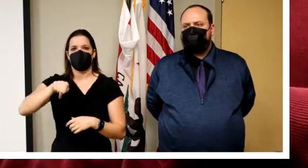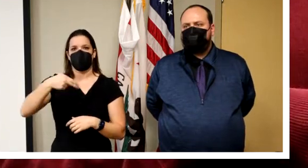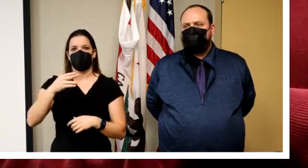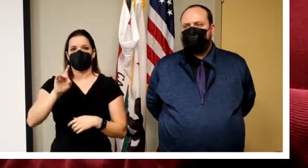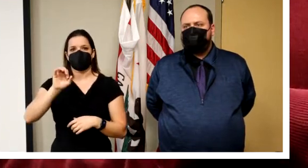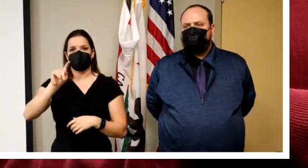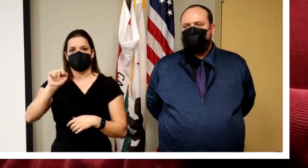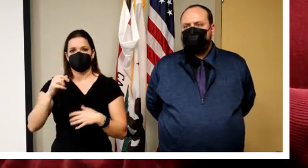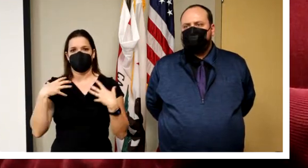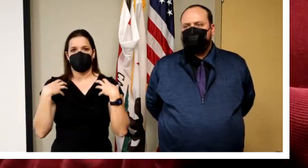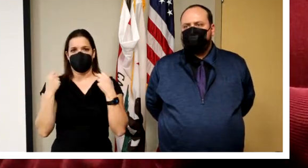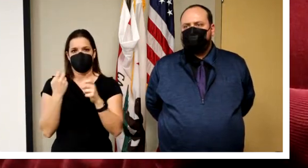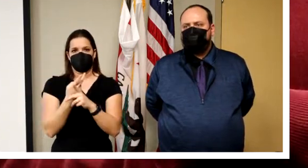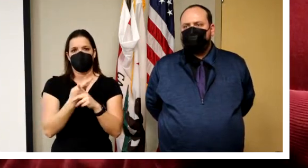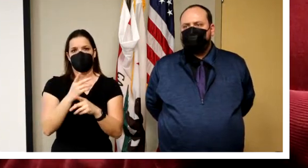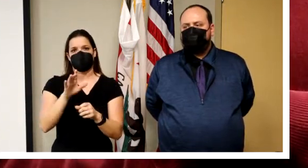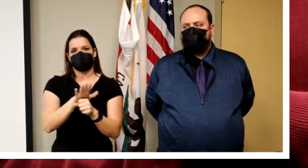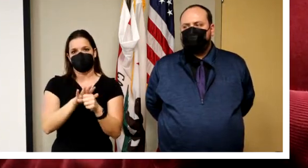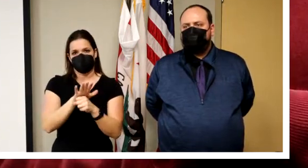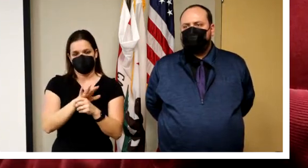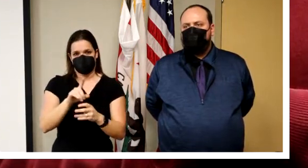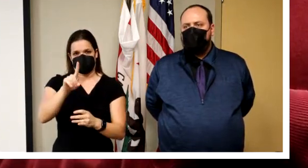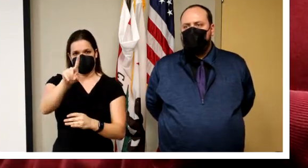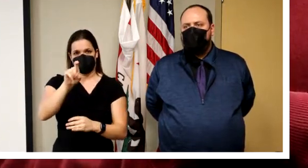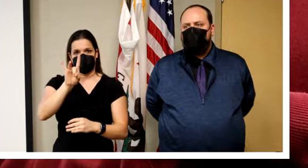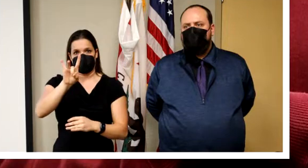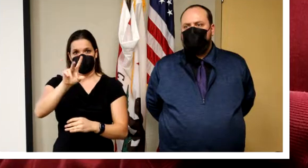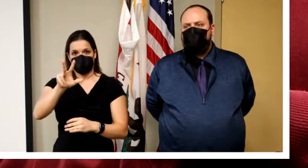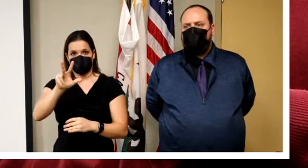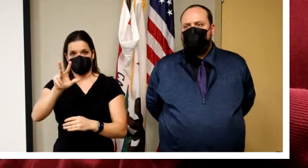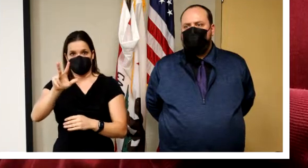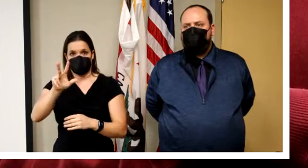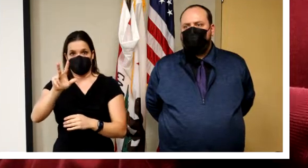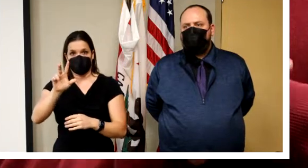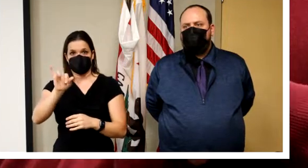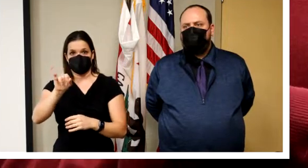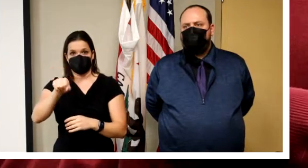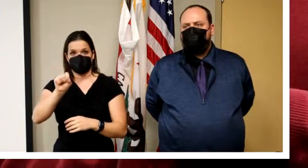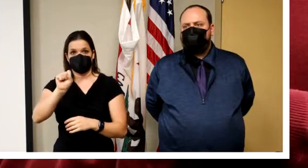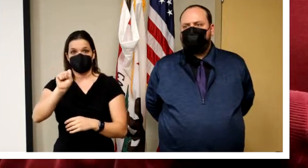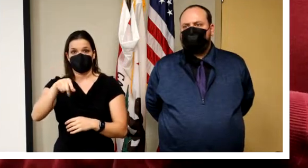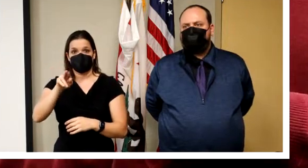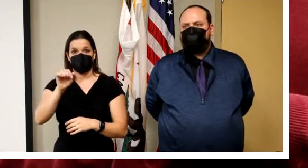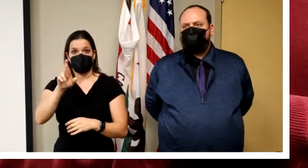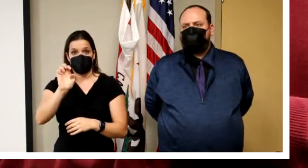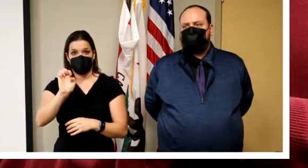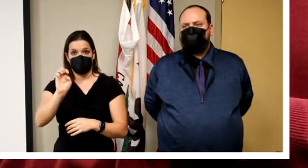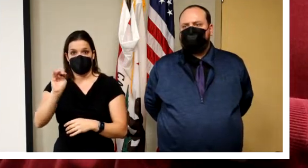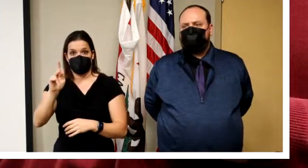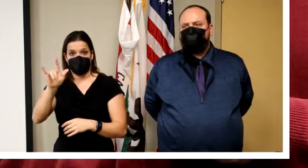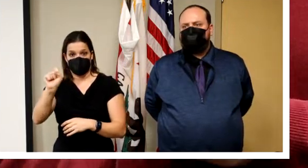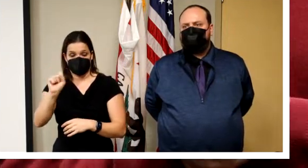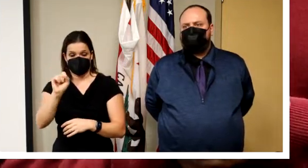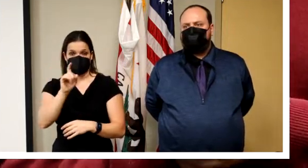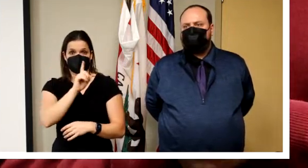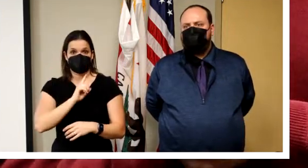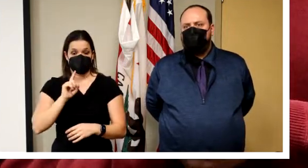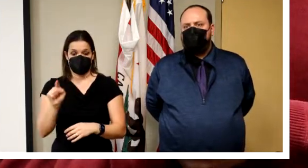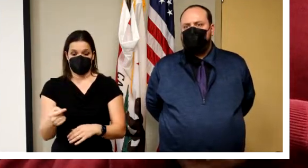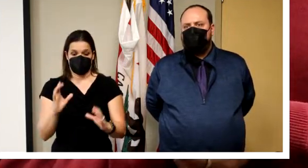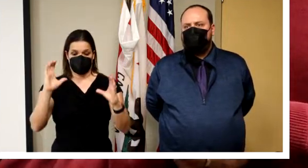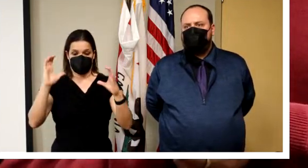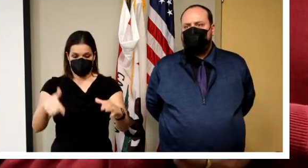Delta Healthcare District is 183 square miles. It is a single district, the healthcare